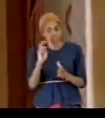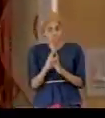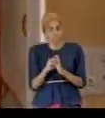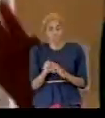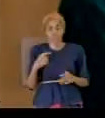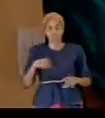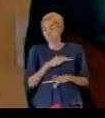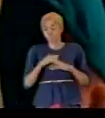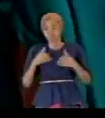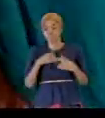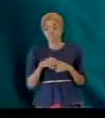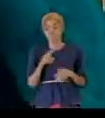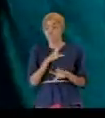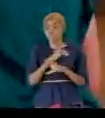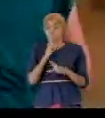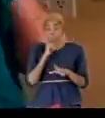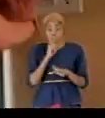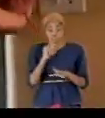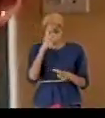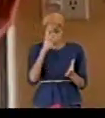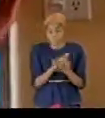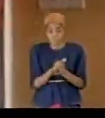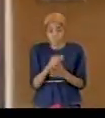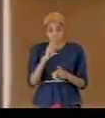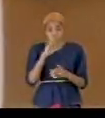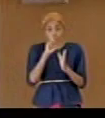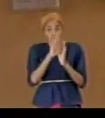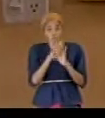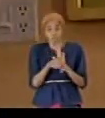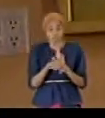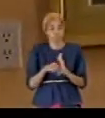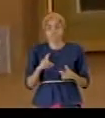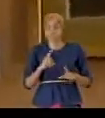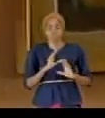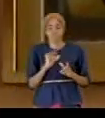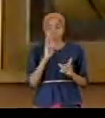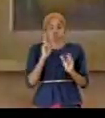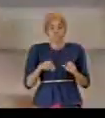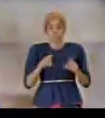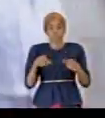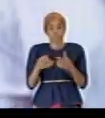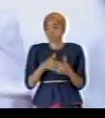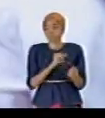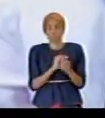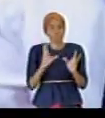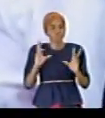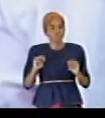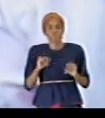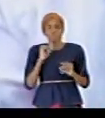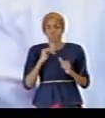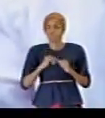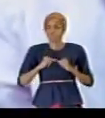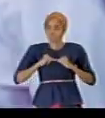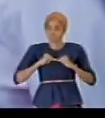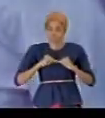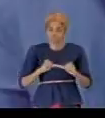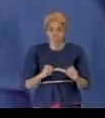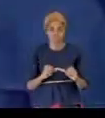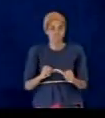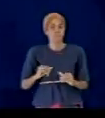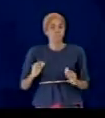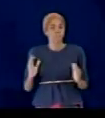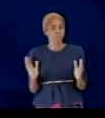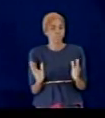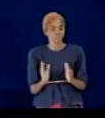not convinced in 1 hour, good luck to you. Then you can go and then you can perish. He was persuading them, persuading them,